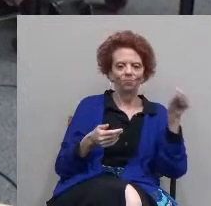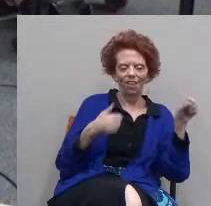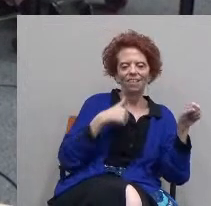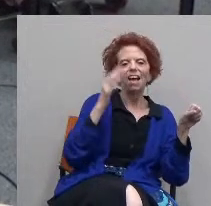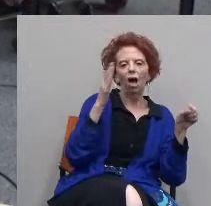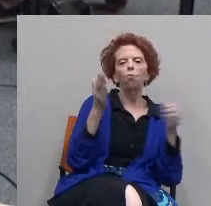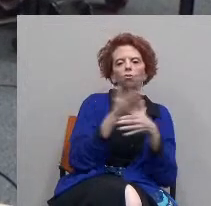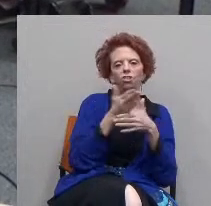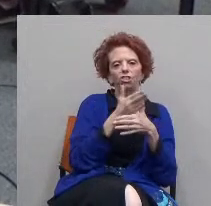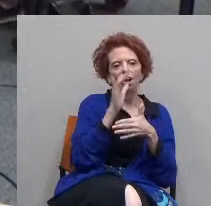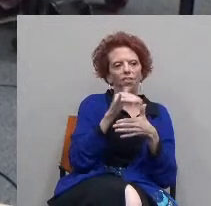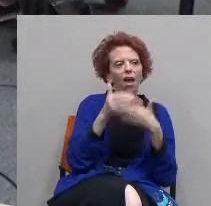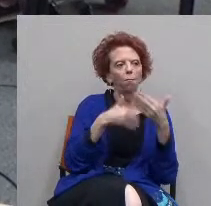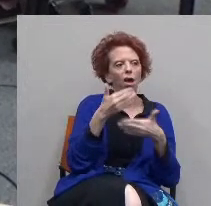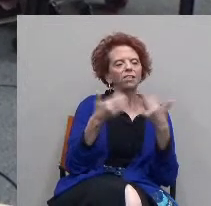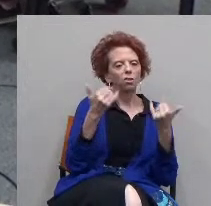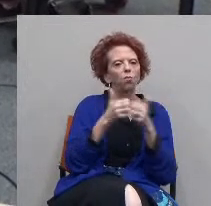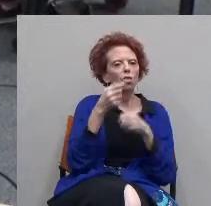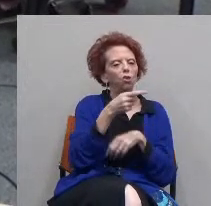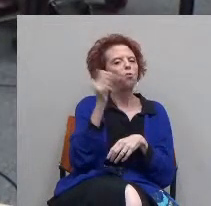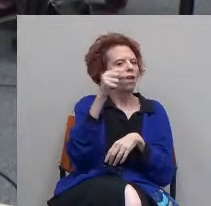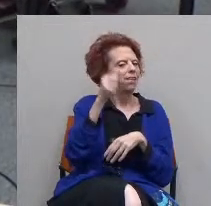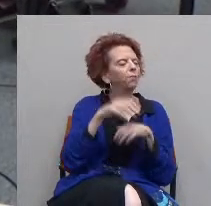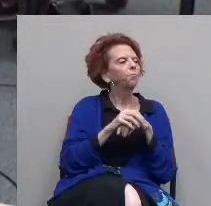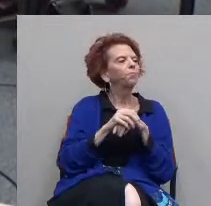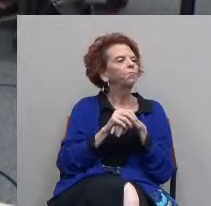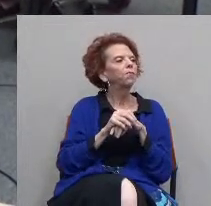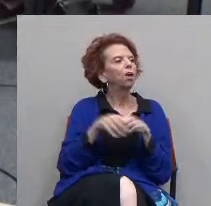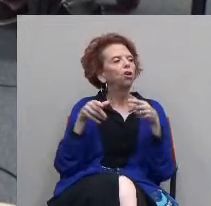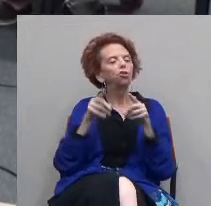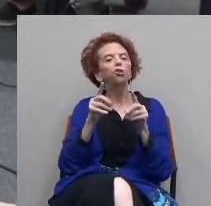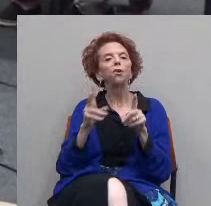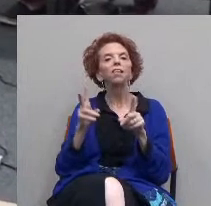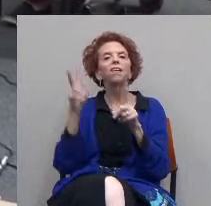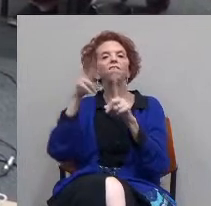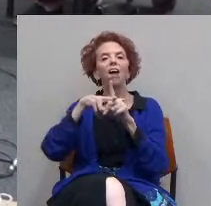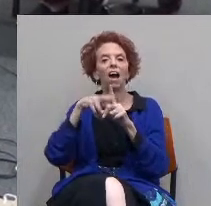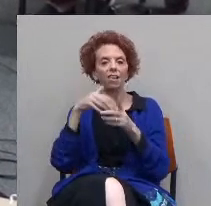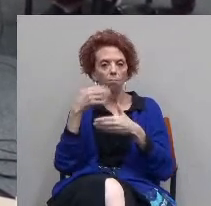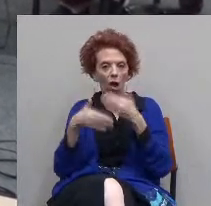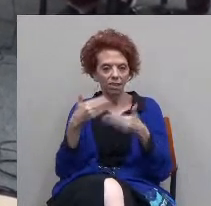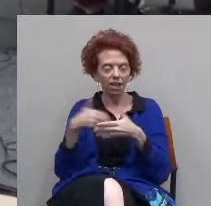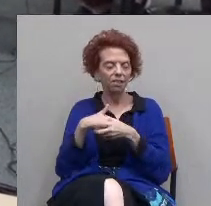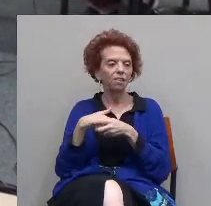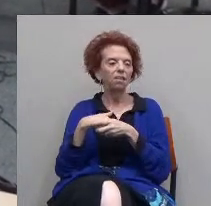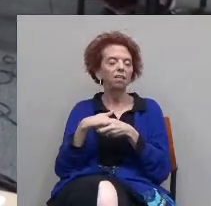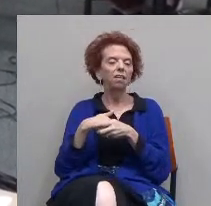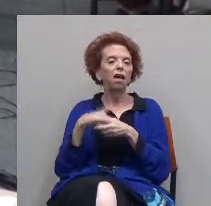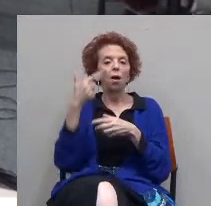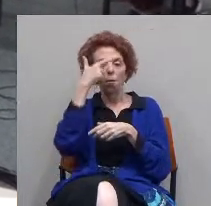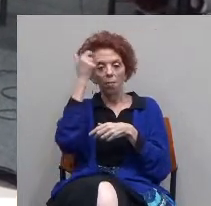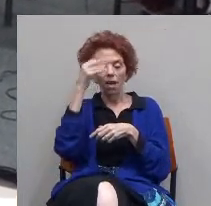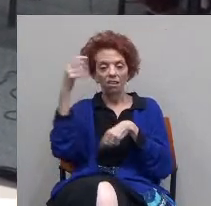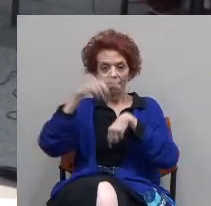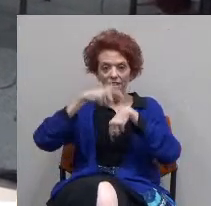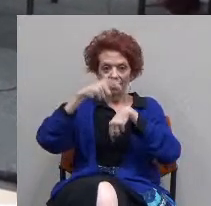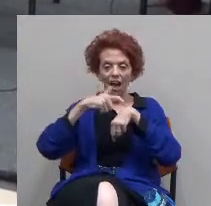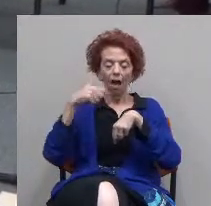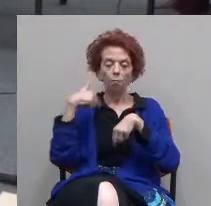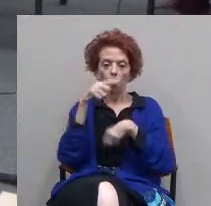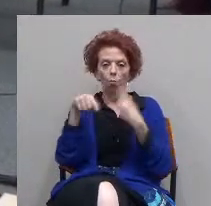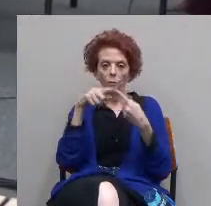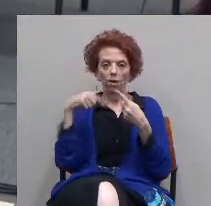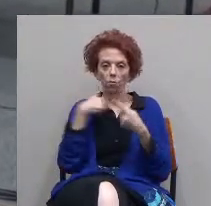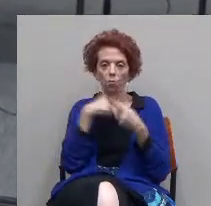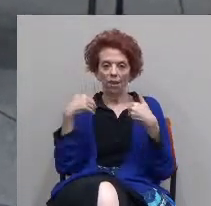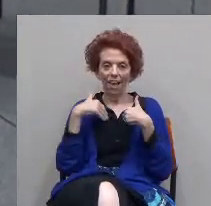share that process a little bit. So during the filing process, because of the timing that we have BESE meetings,